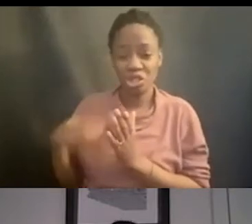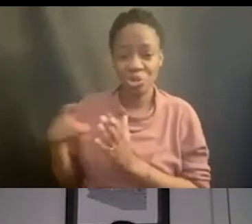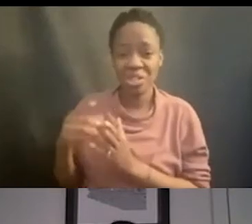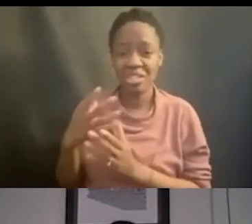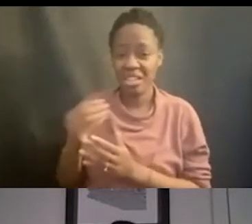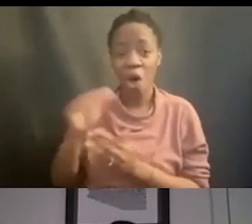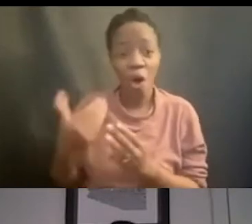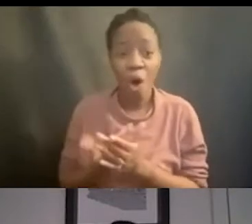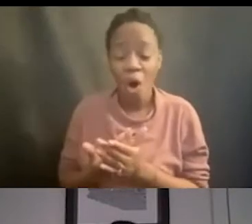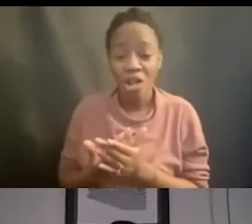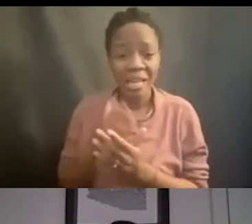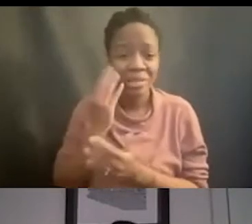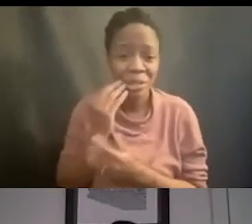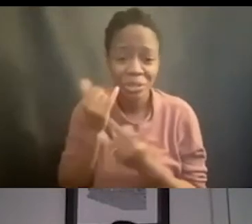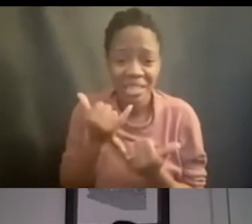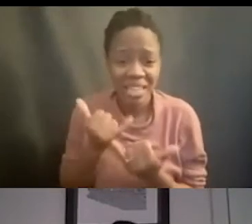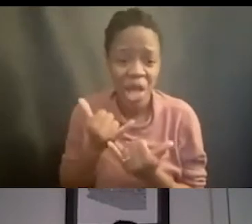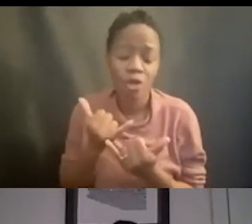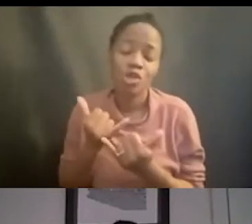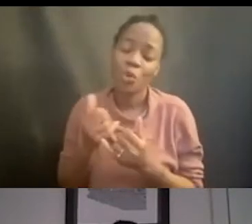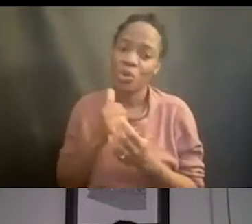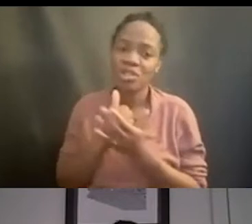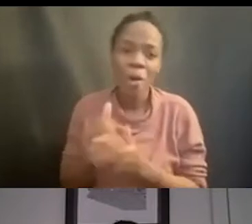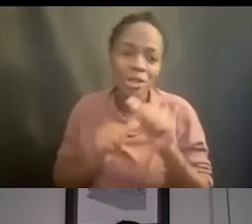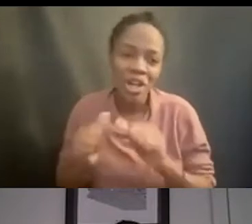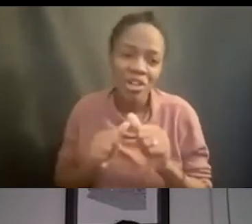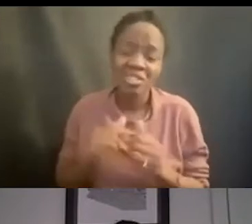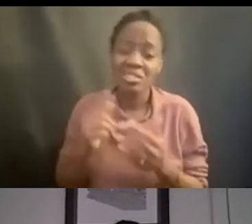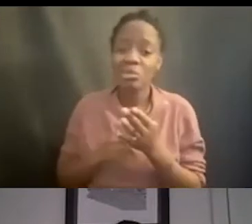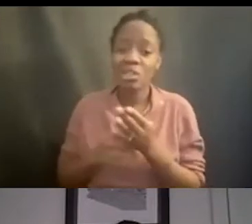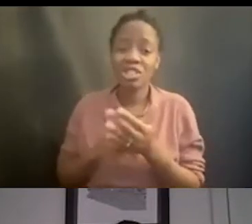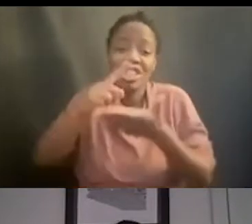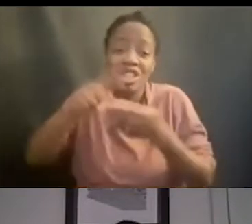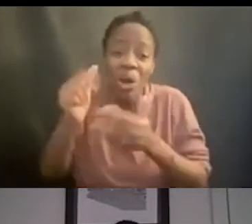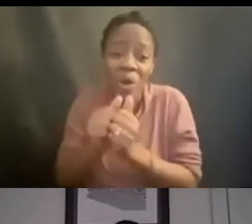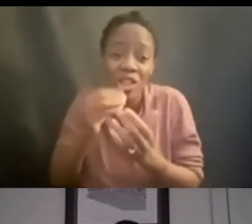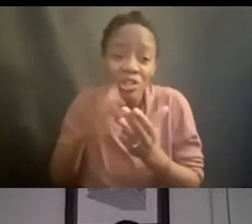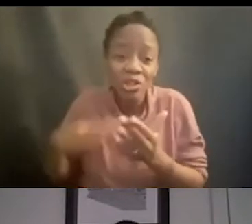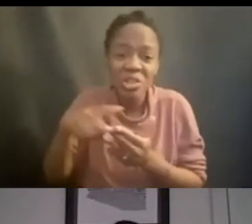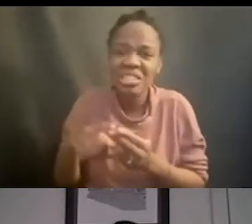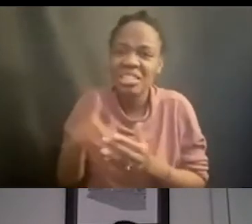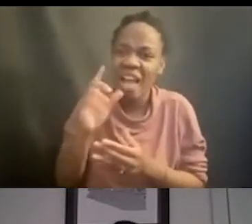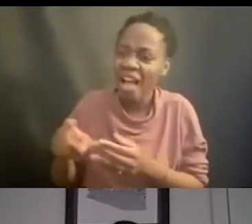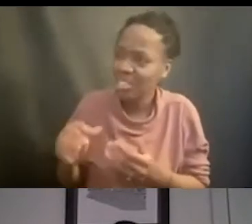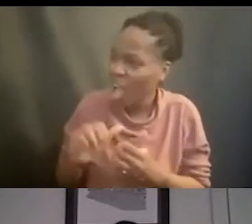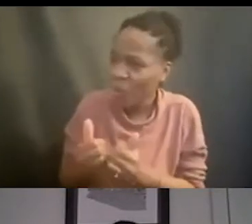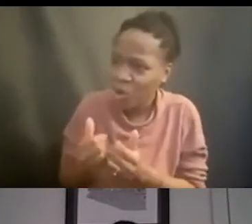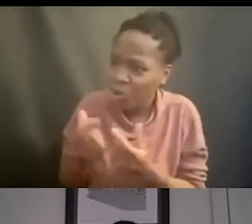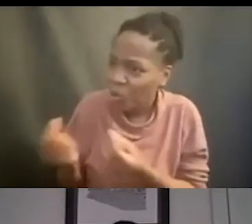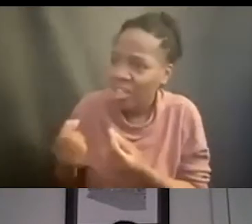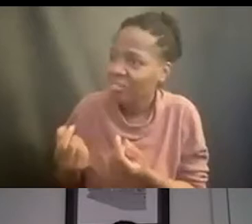how we show up for each other, right? And sometimes it's just checking in with the students and say, hey, how are you doing? And being open